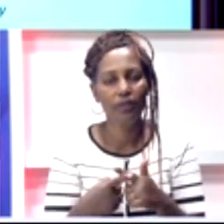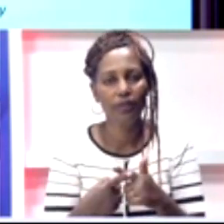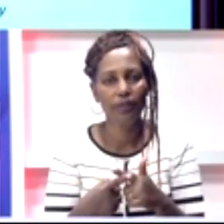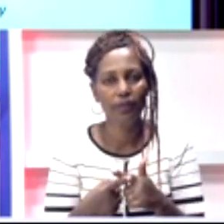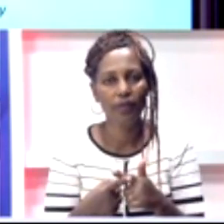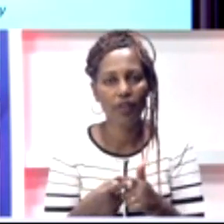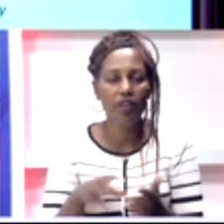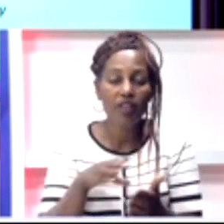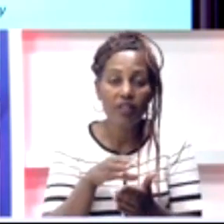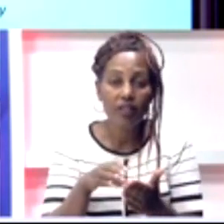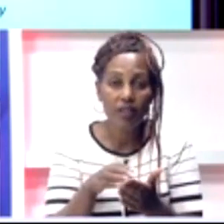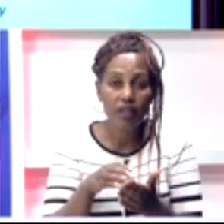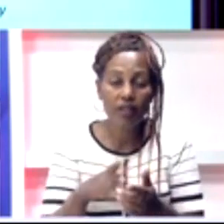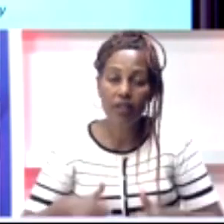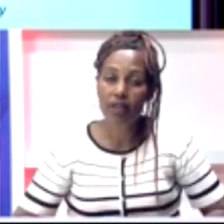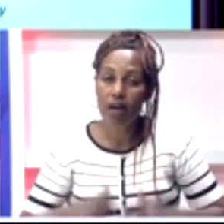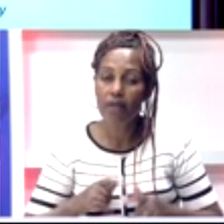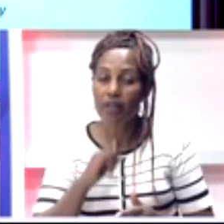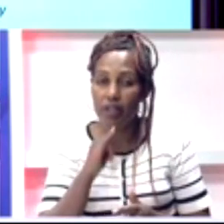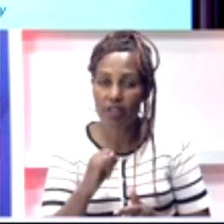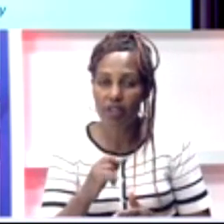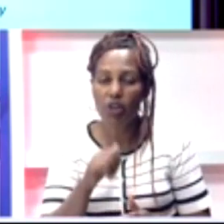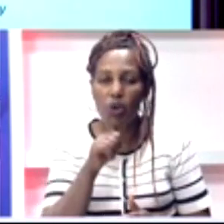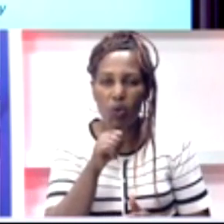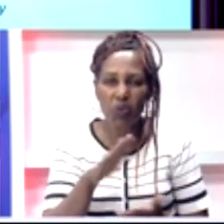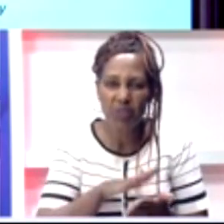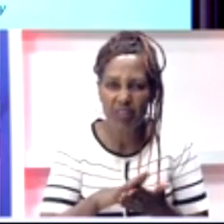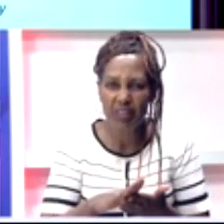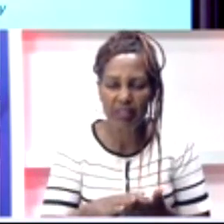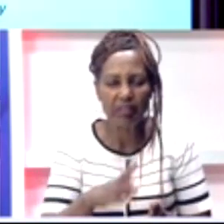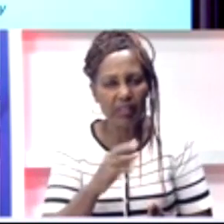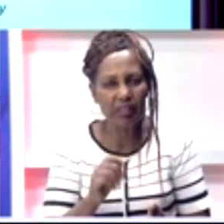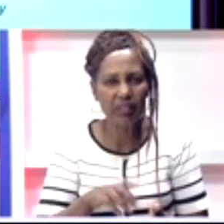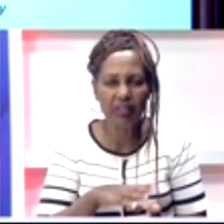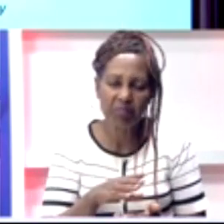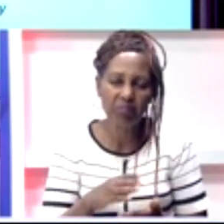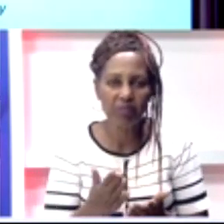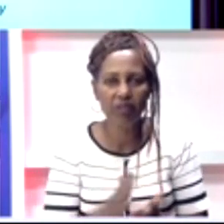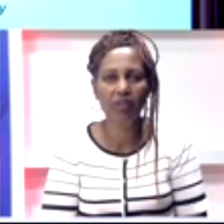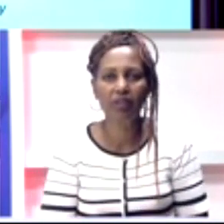city life is not clean and safe. It is certainly dirty.